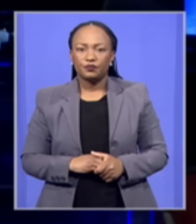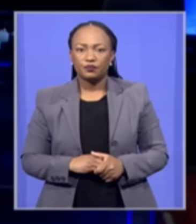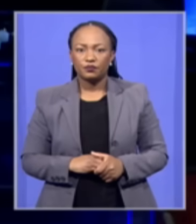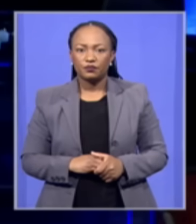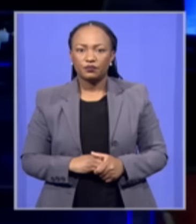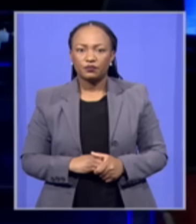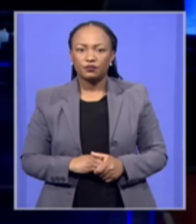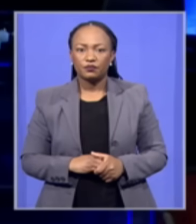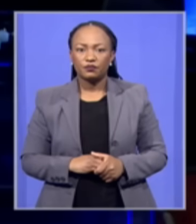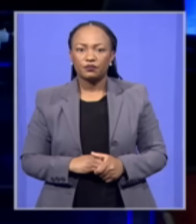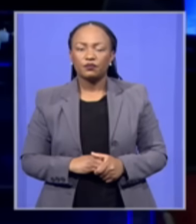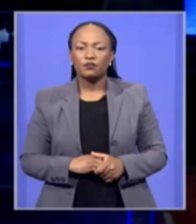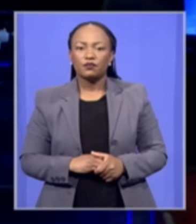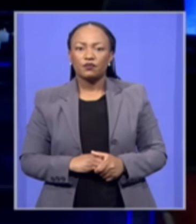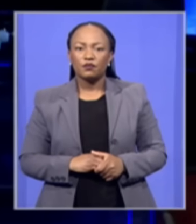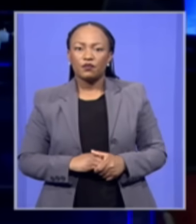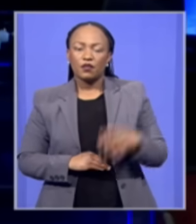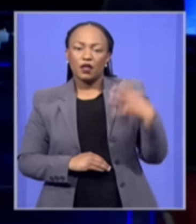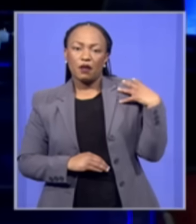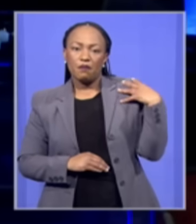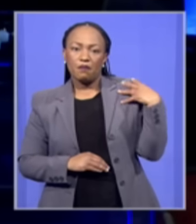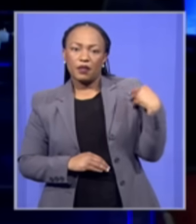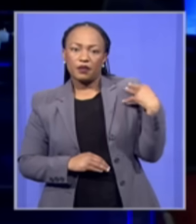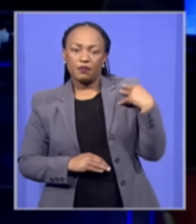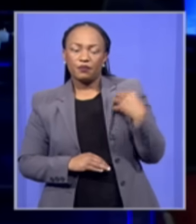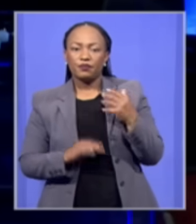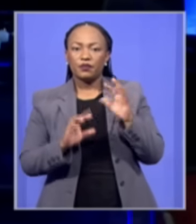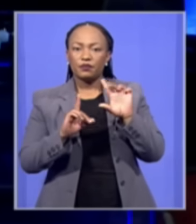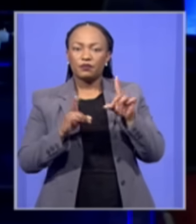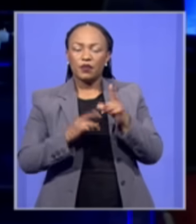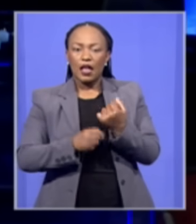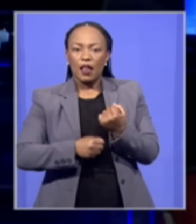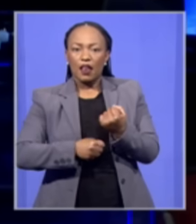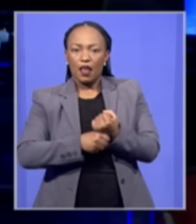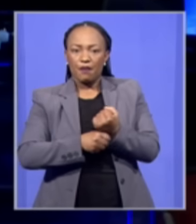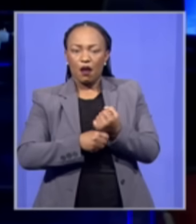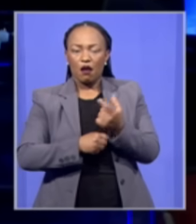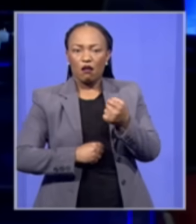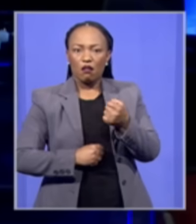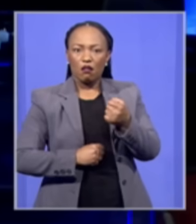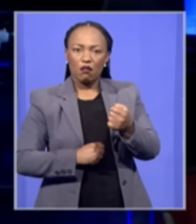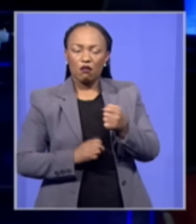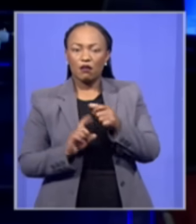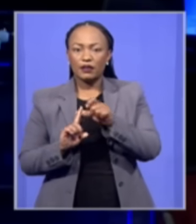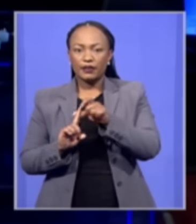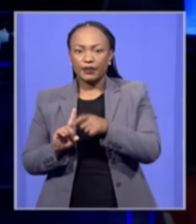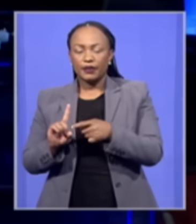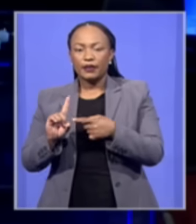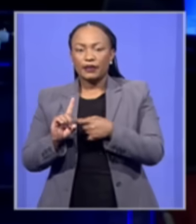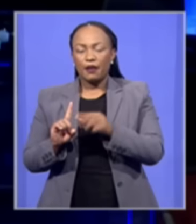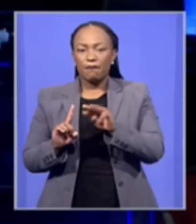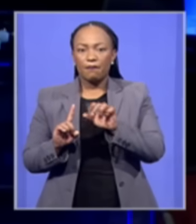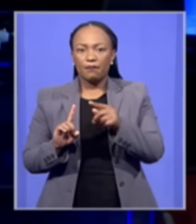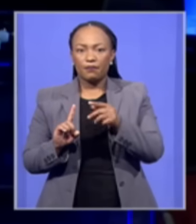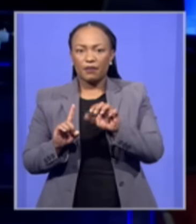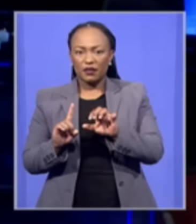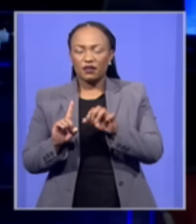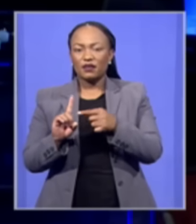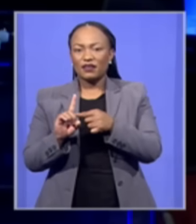Ho sa le jalo mmuile tona la mesebetsi e leng Nomakhosazana Math le etetse setsi seo a mang a mahlatsipa dikgohola a beilweng ho